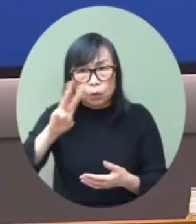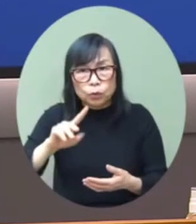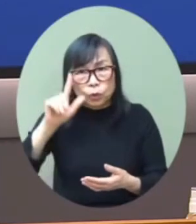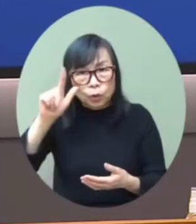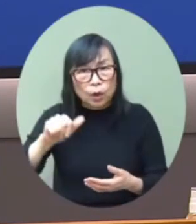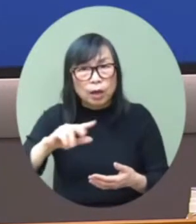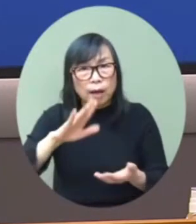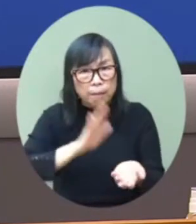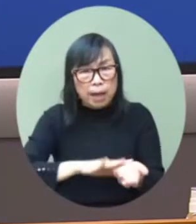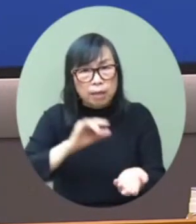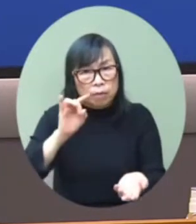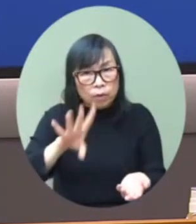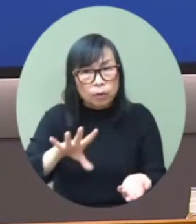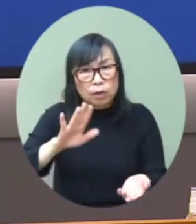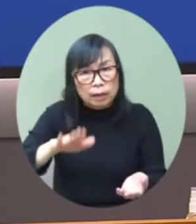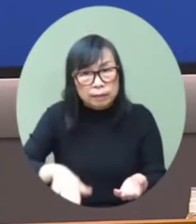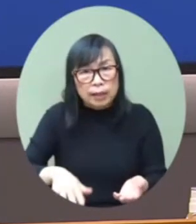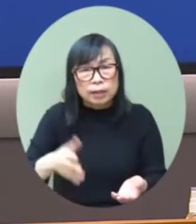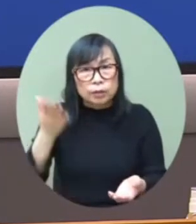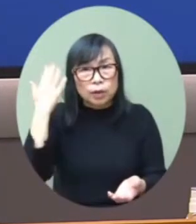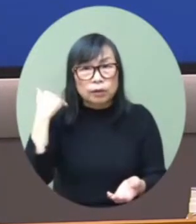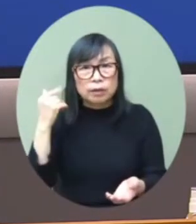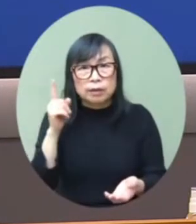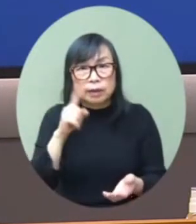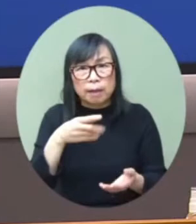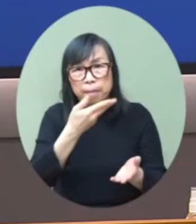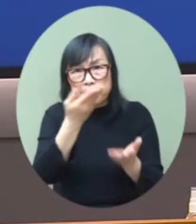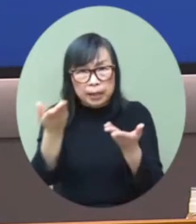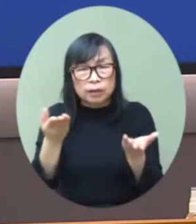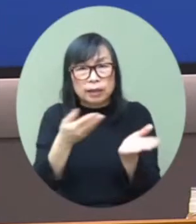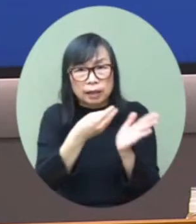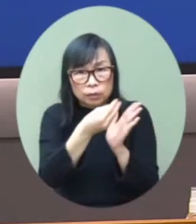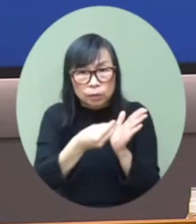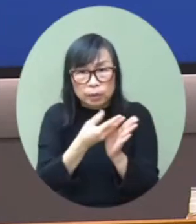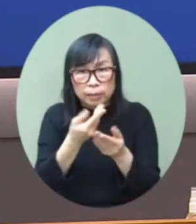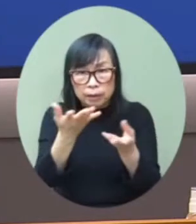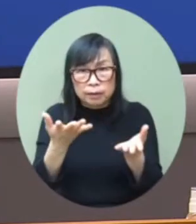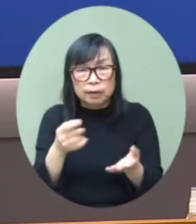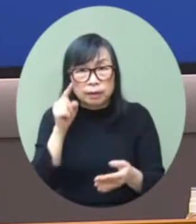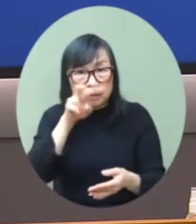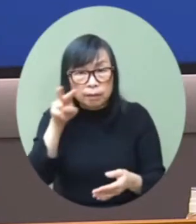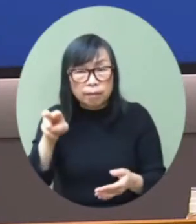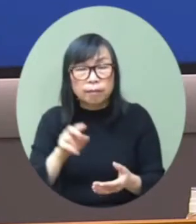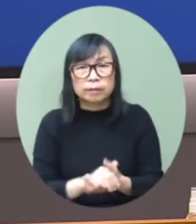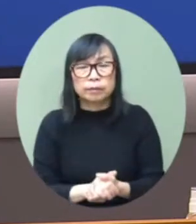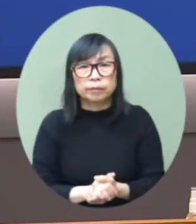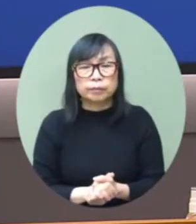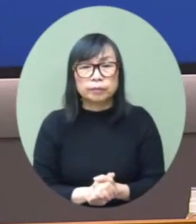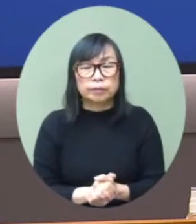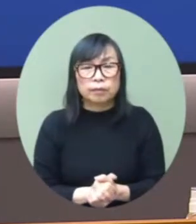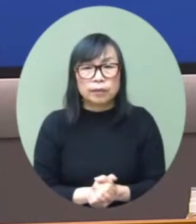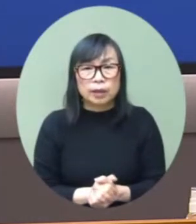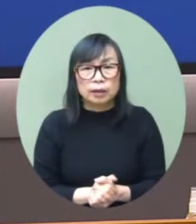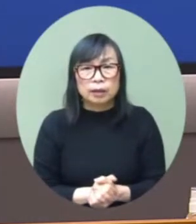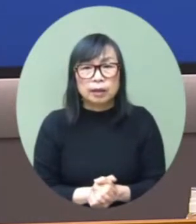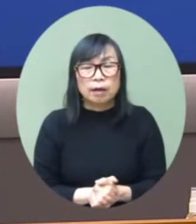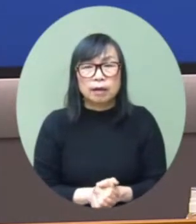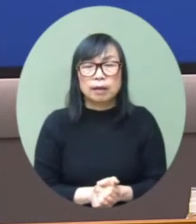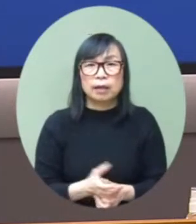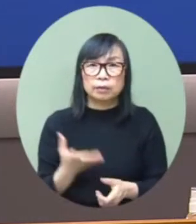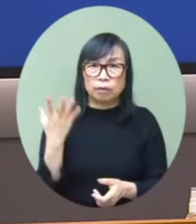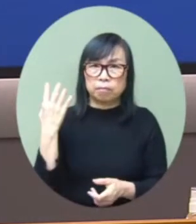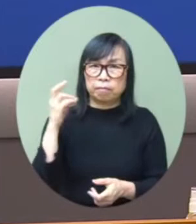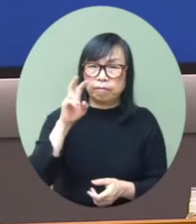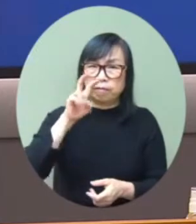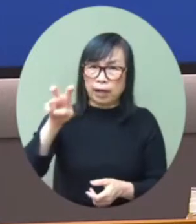surveillance results. And recently, we noticed the low percentage of positive sewage surveillance samples. On that